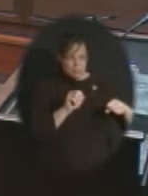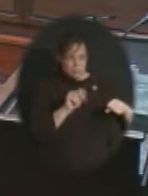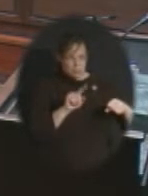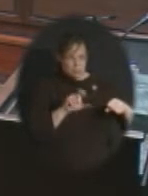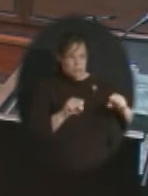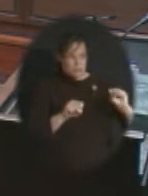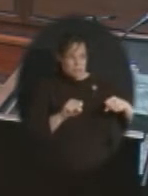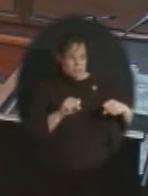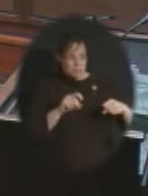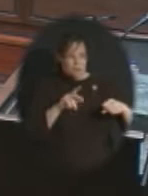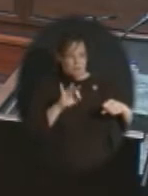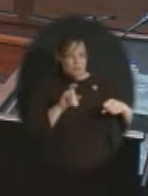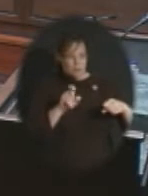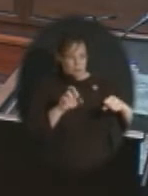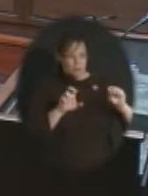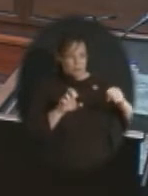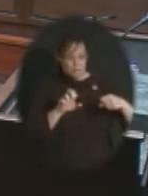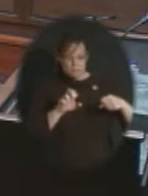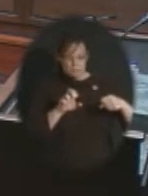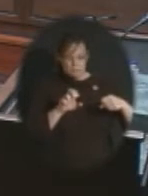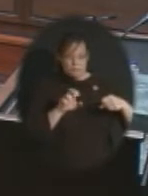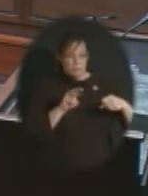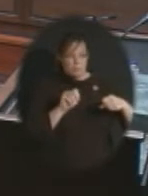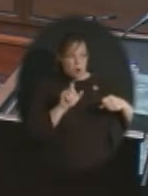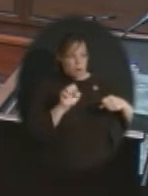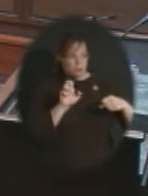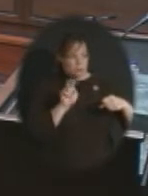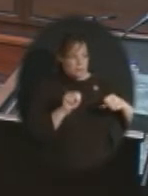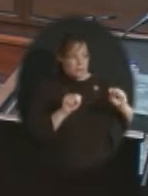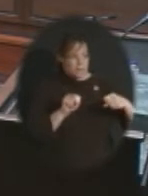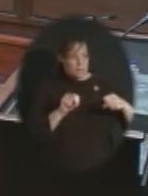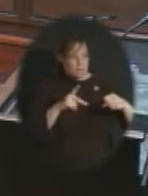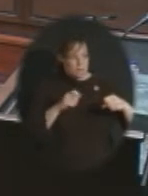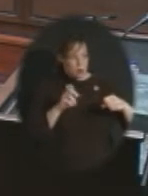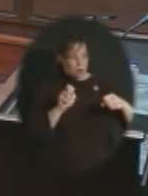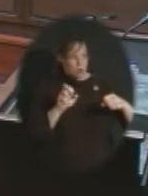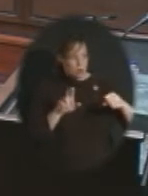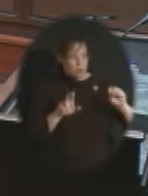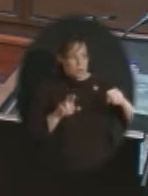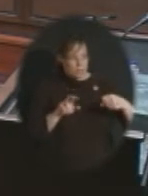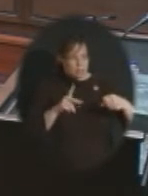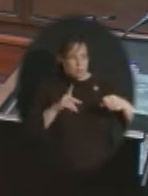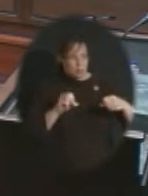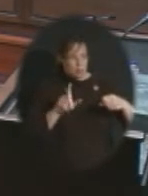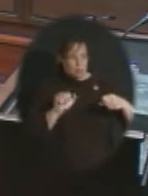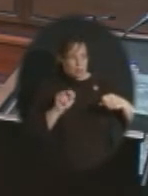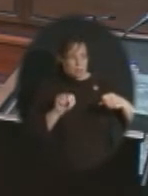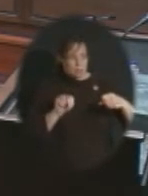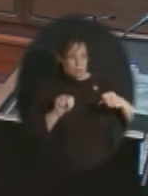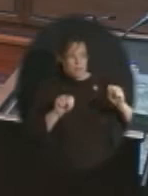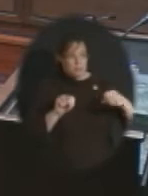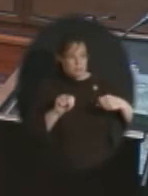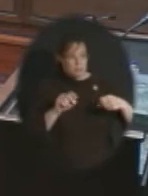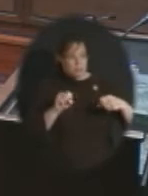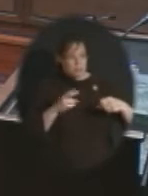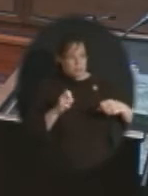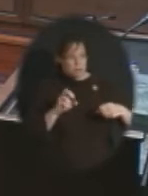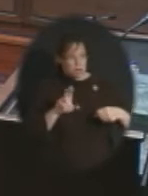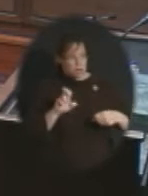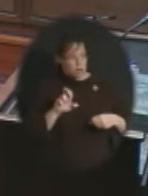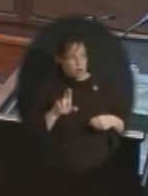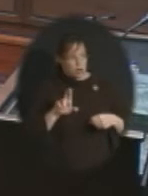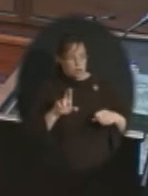Daniels? Yes. Mrs. Felter? Yes. Mrs. Martin? Yes. Mr. Parker? Yes. Mr. Poland? Yes. Mr. Scheer?